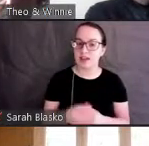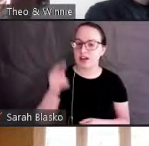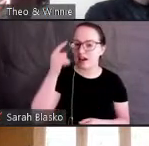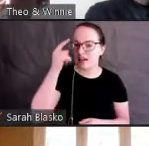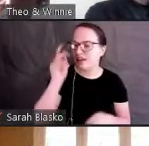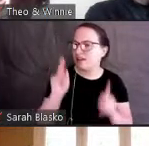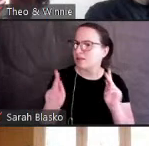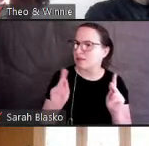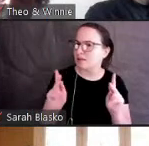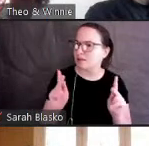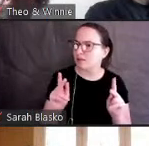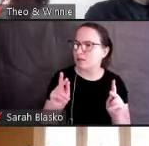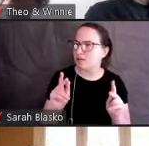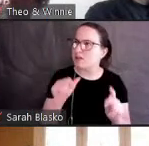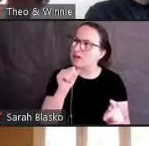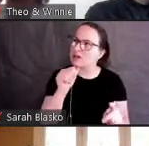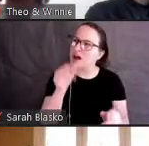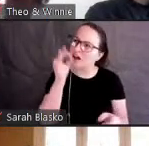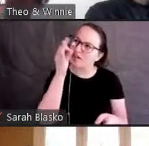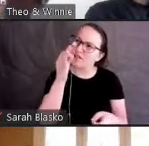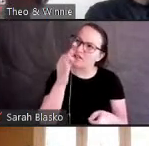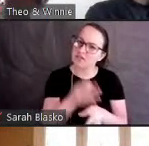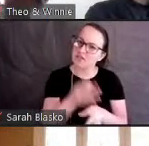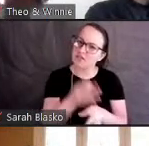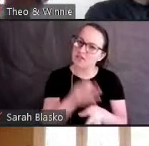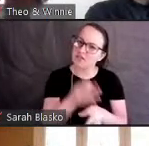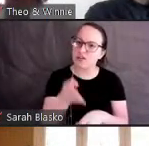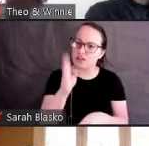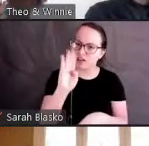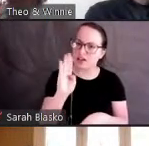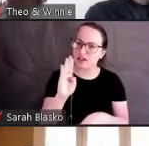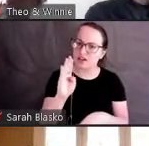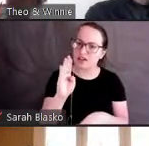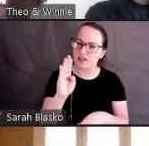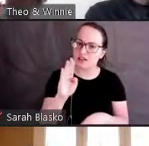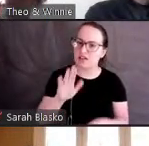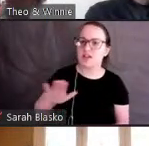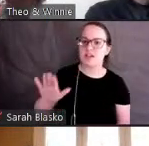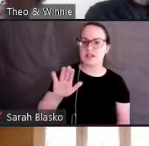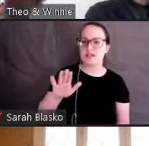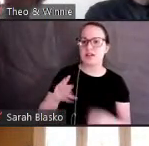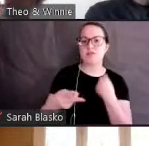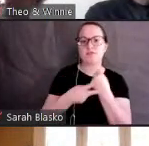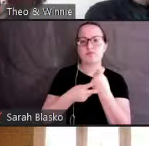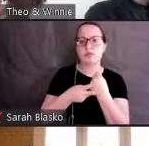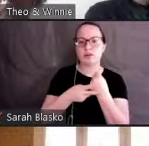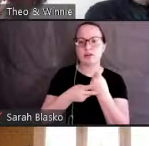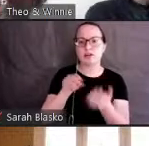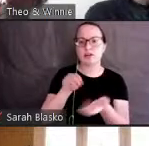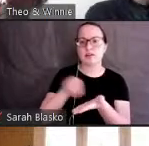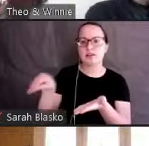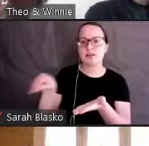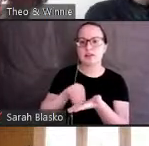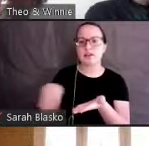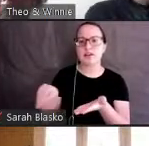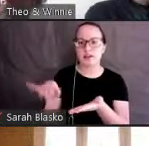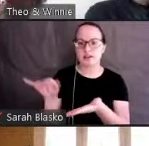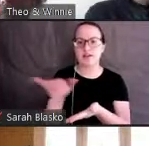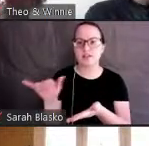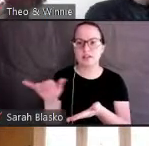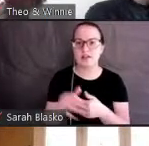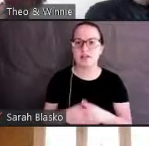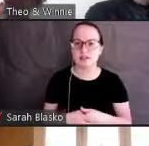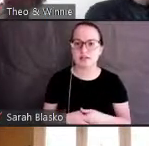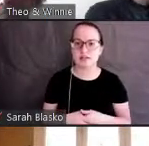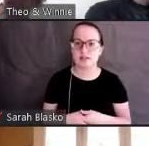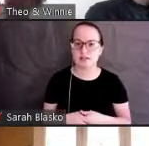not faithful to God, I think they're storing up for themselves something greater as well. So I really would say that no matter